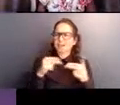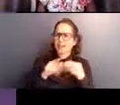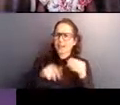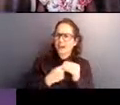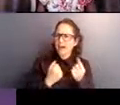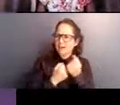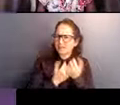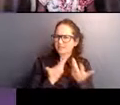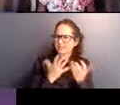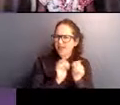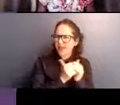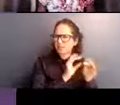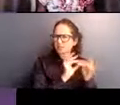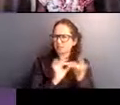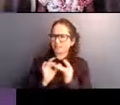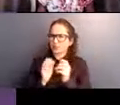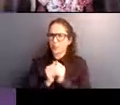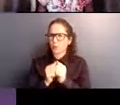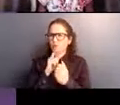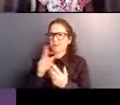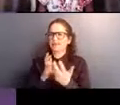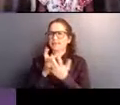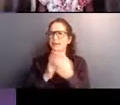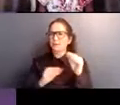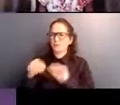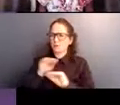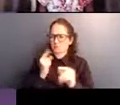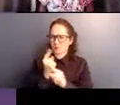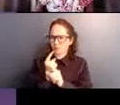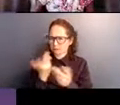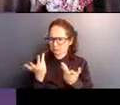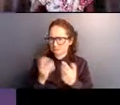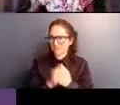what does that have to do with adaptive movement, right? So